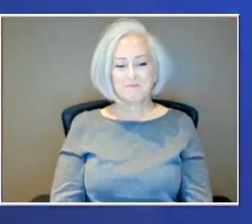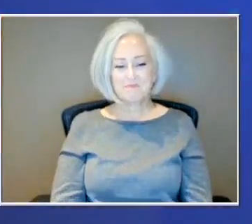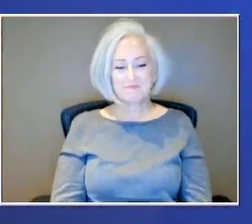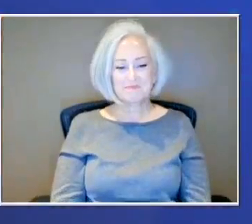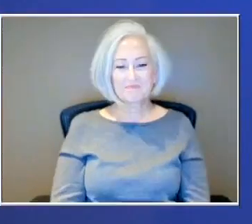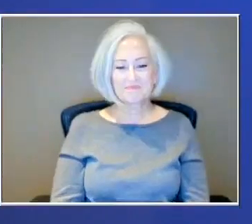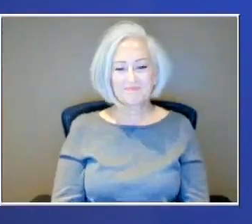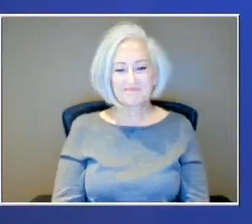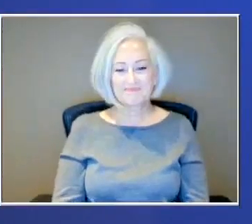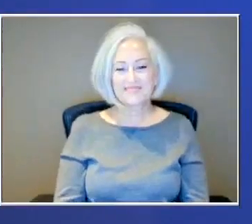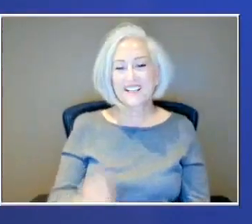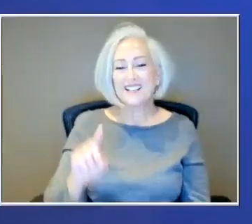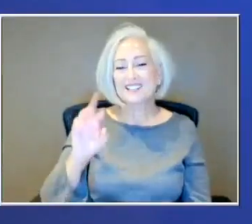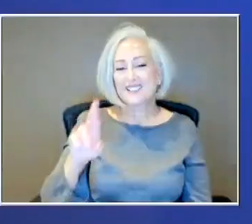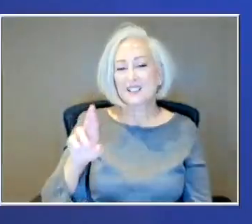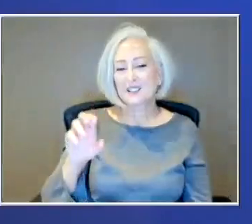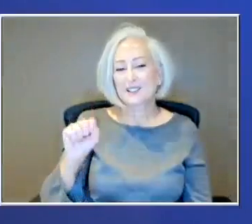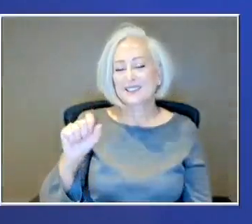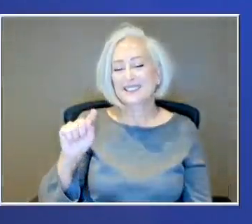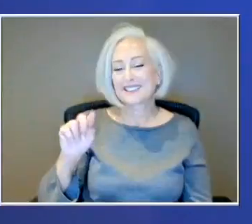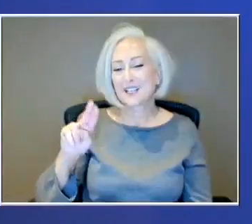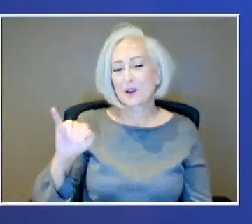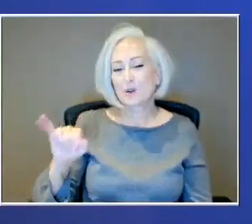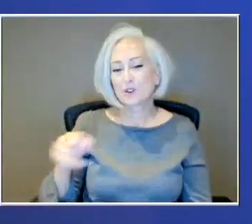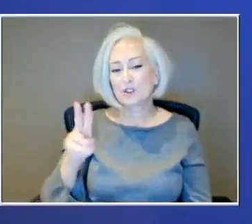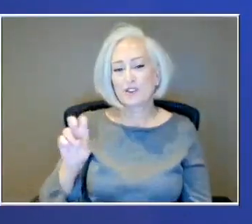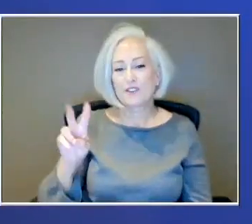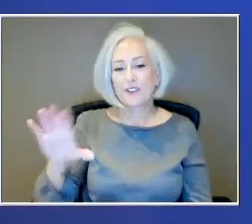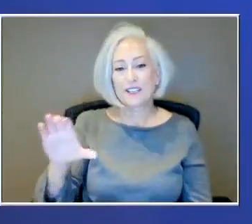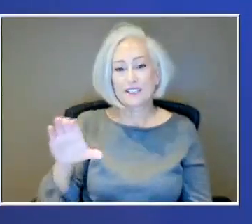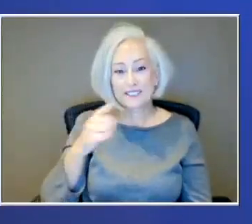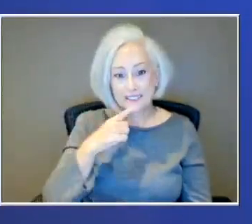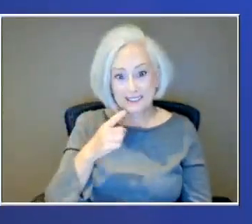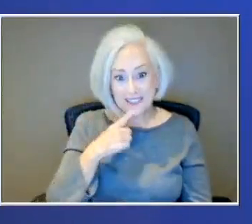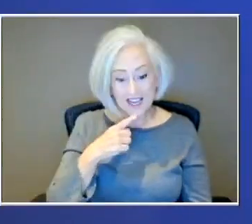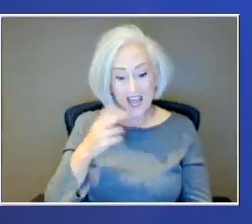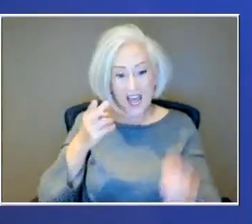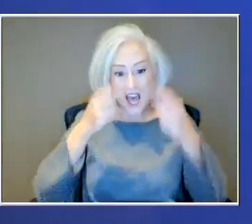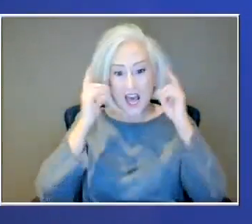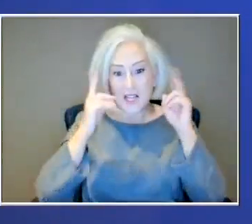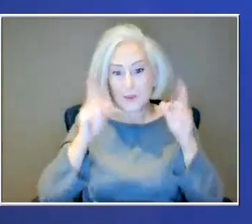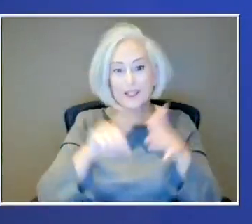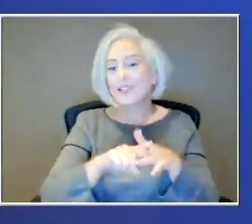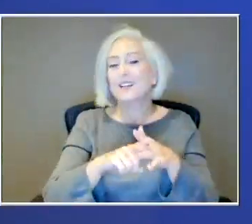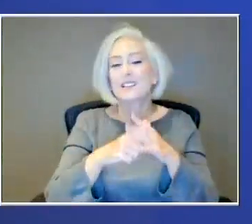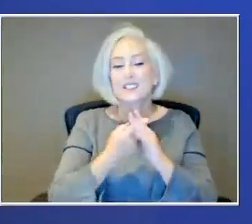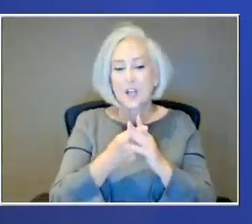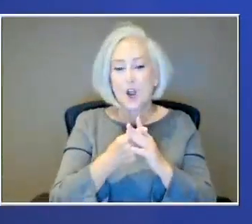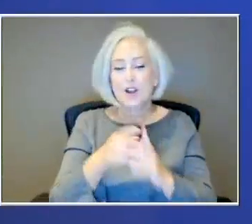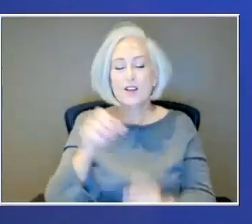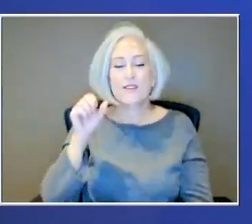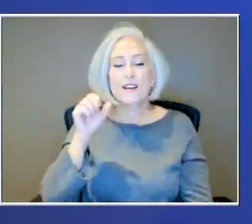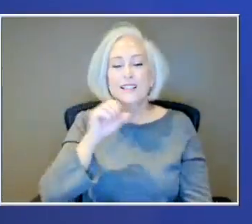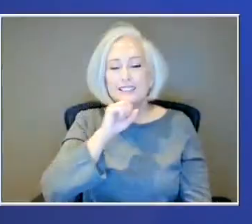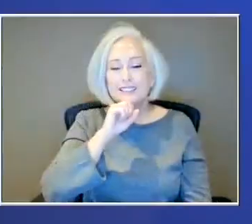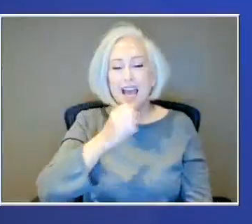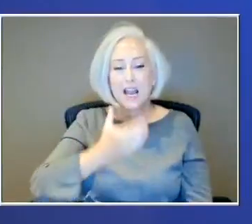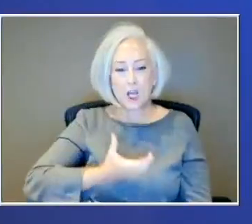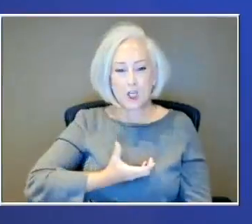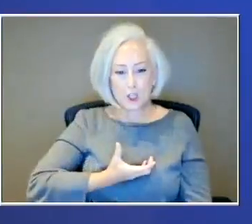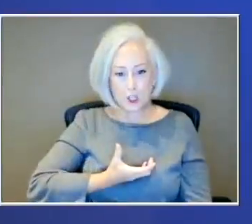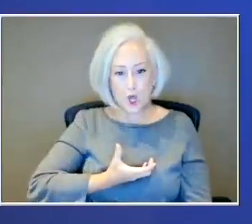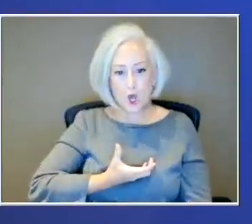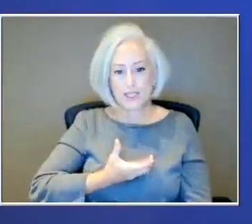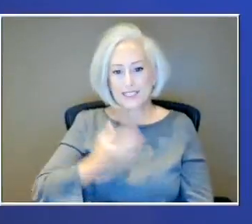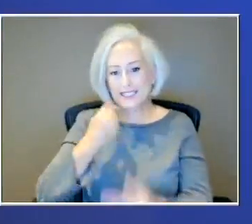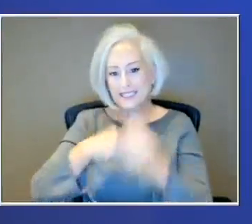Dr. Stanojevic says that Halloween is the start of what he calls Santa Claus diet, which then can lead to what's called holiday heart. He says too much